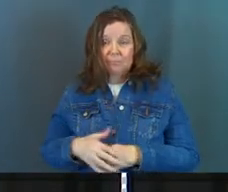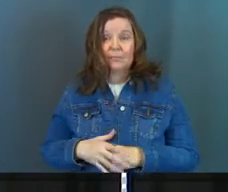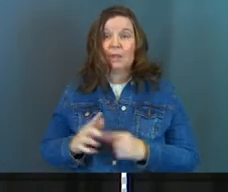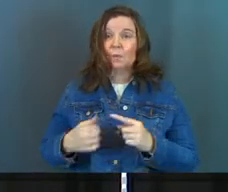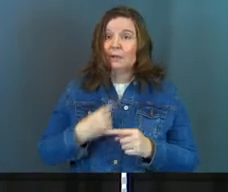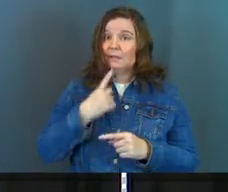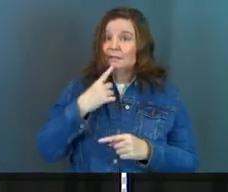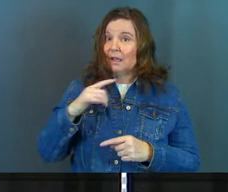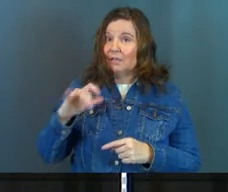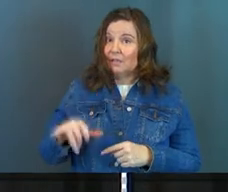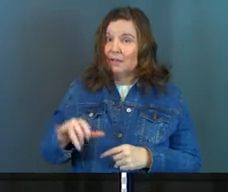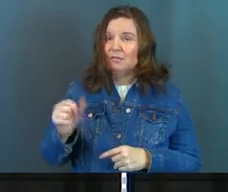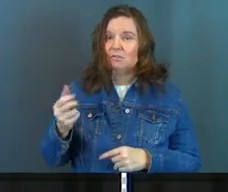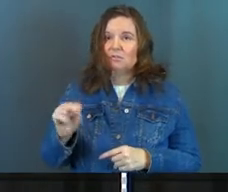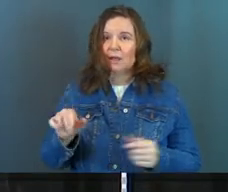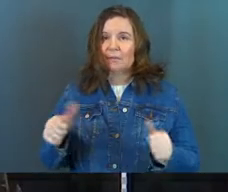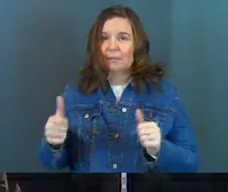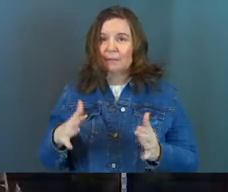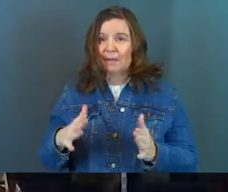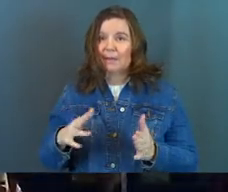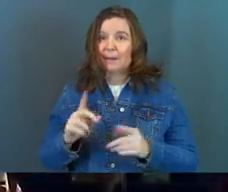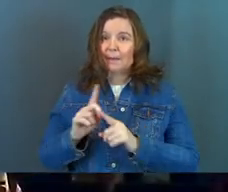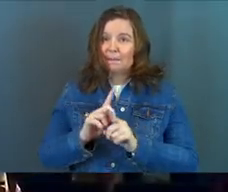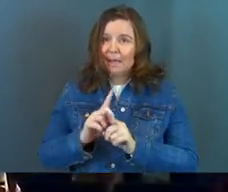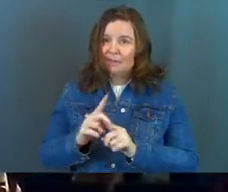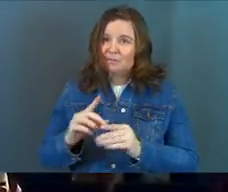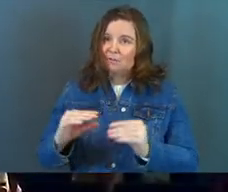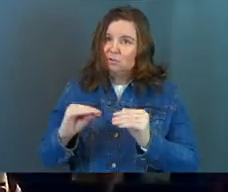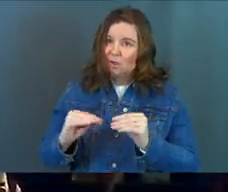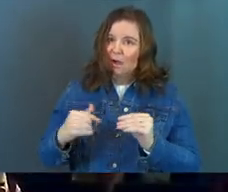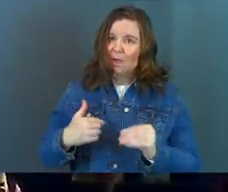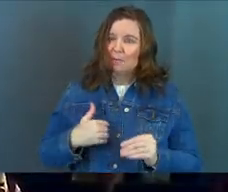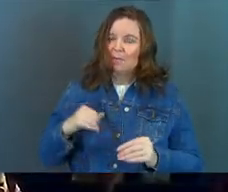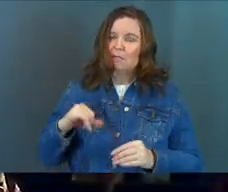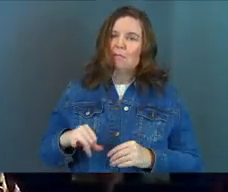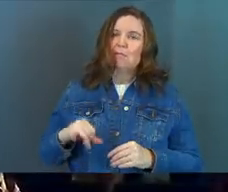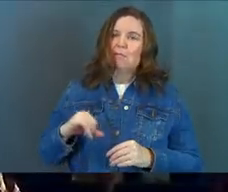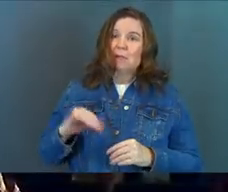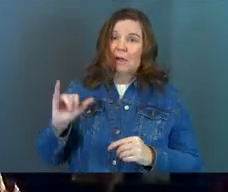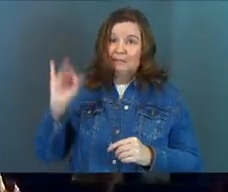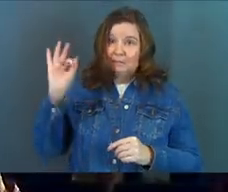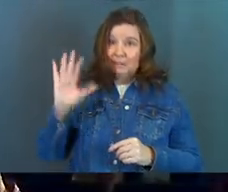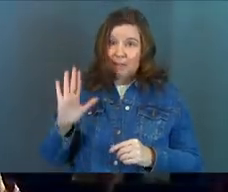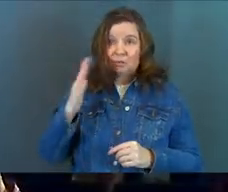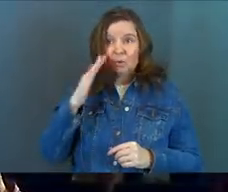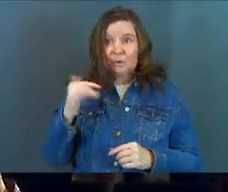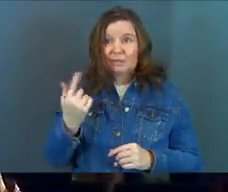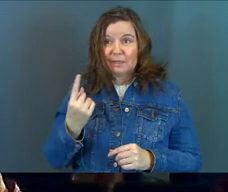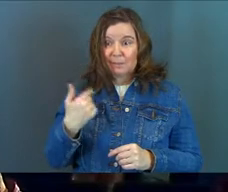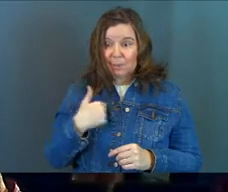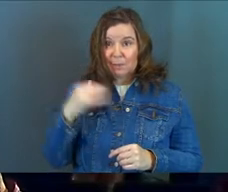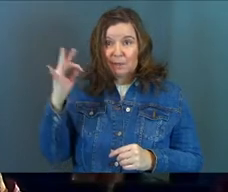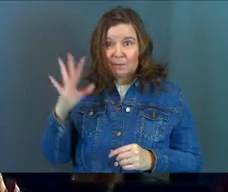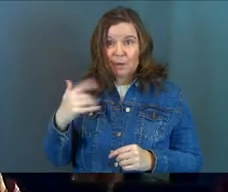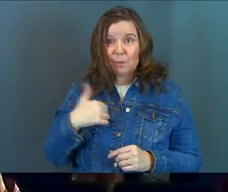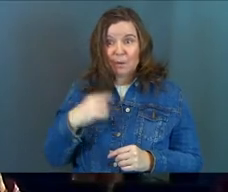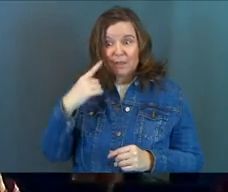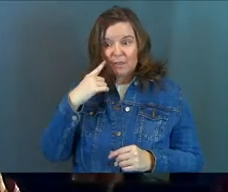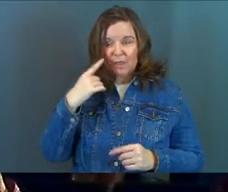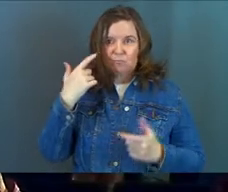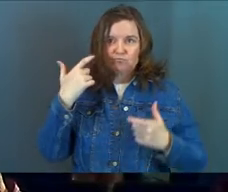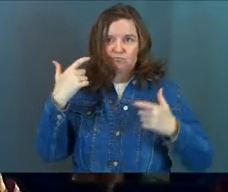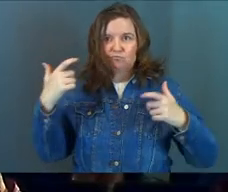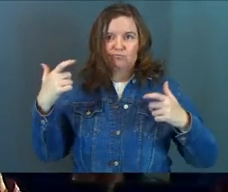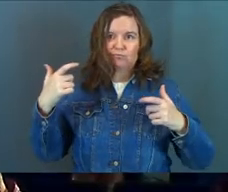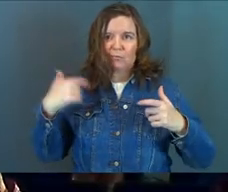And when he said that, John the Baptist mentored me, taught me as a pastor. You know what? Sometimes we pastors, we think we can